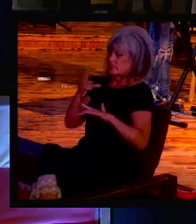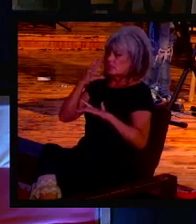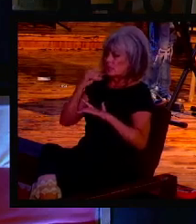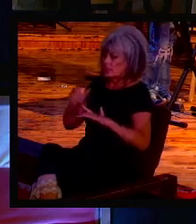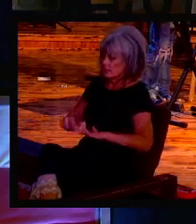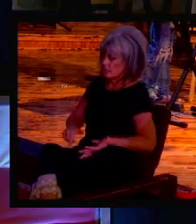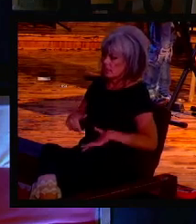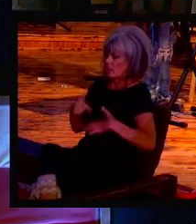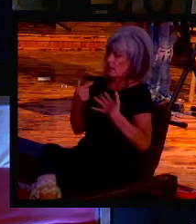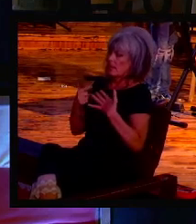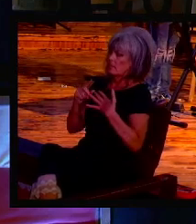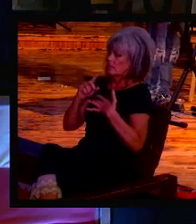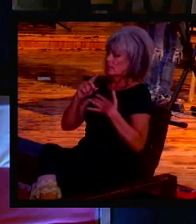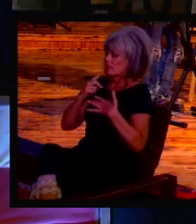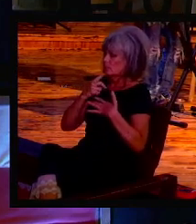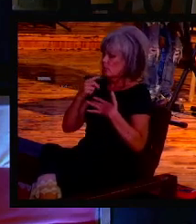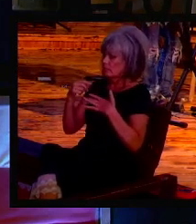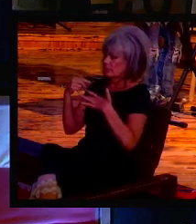the disappointment,